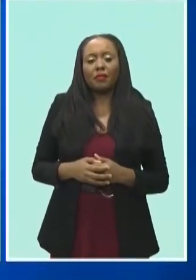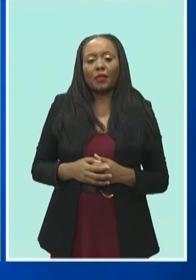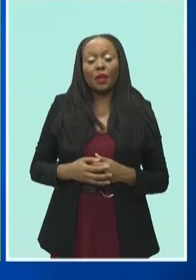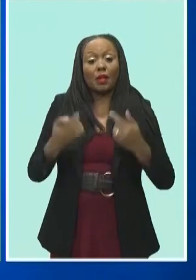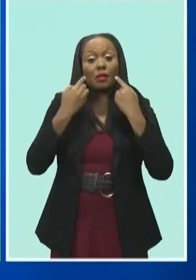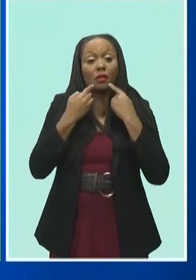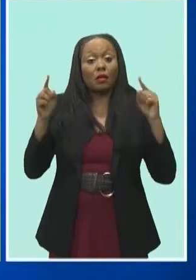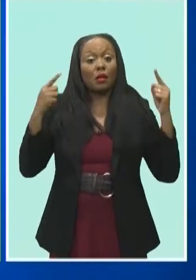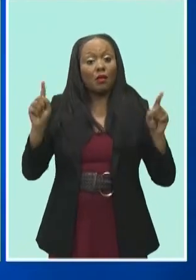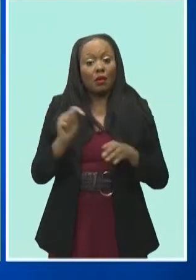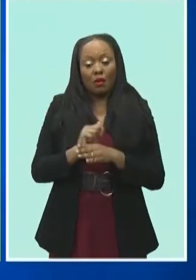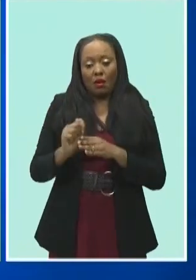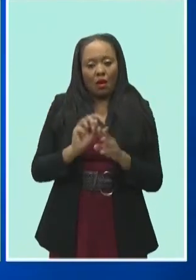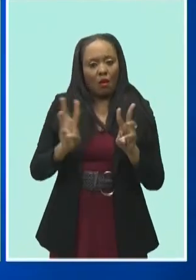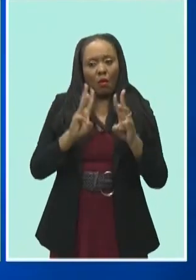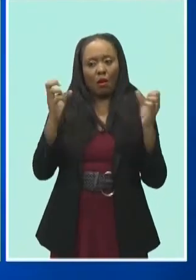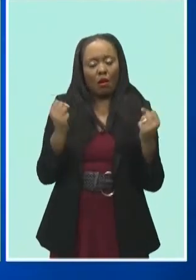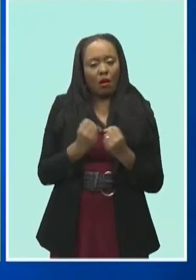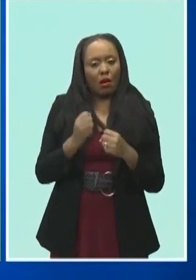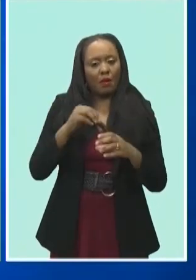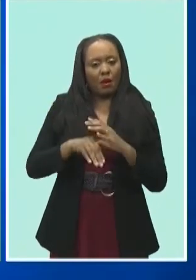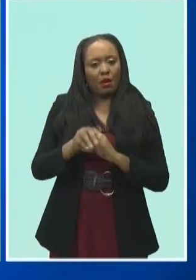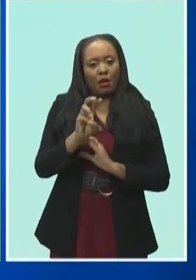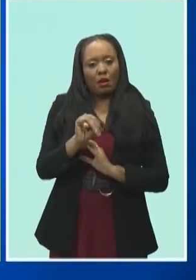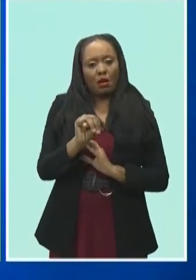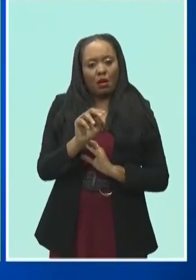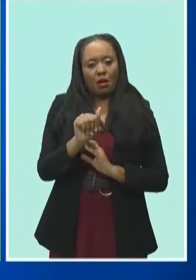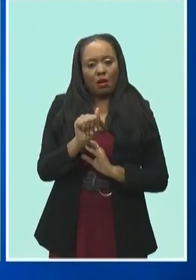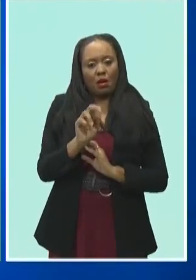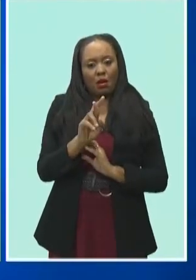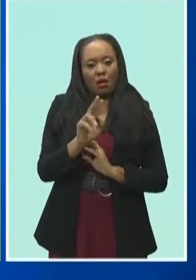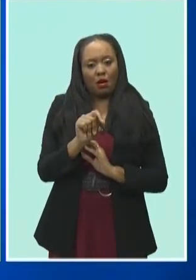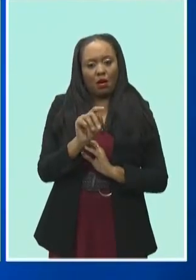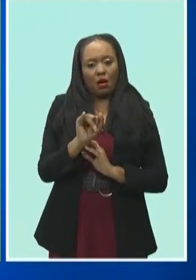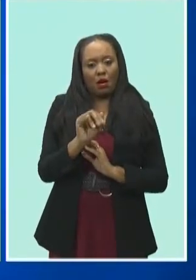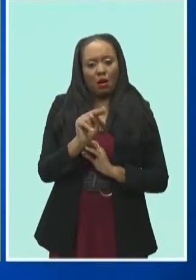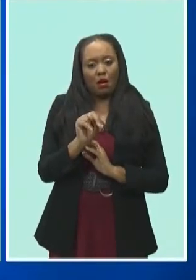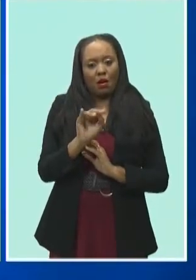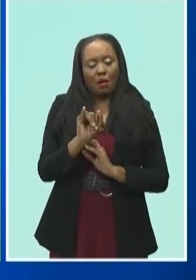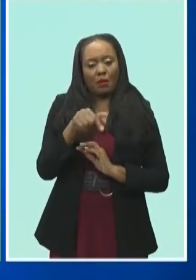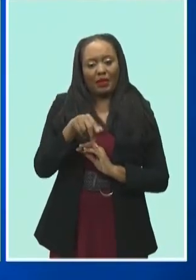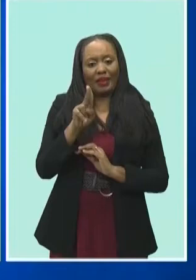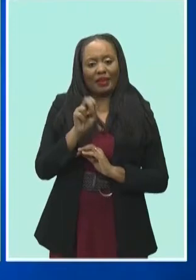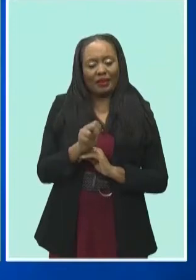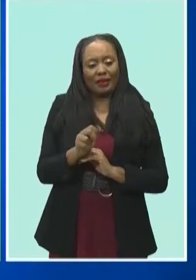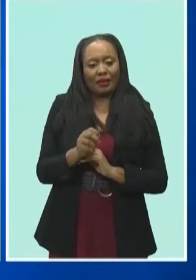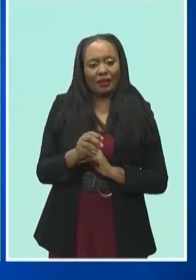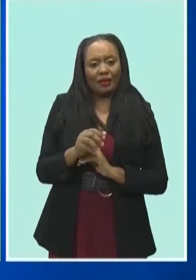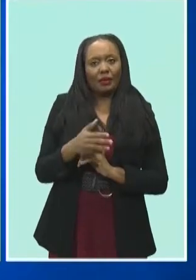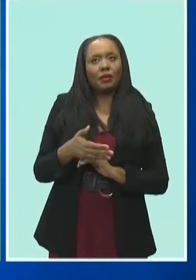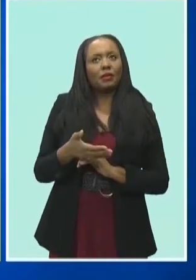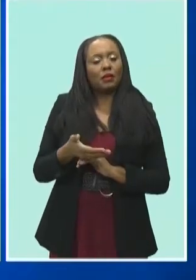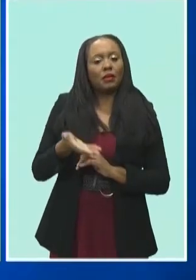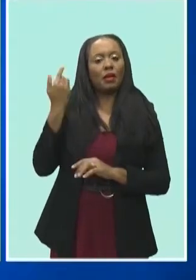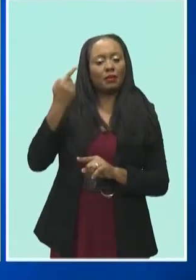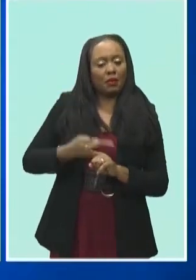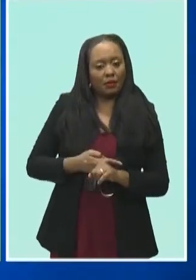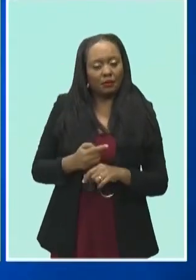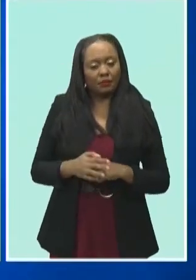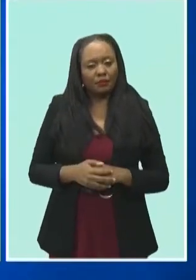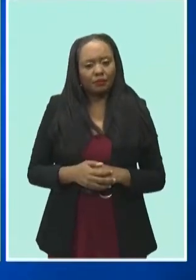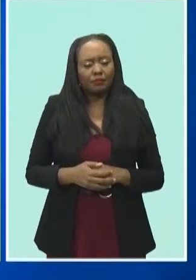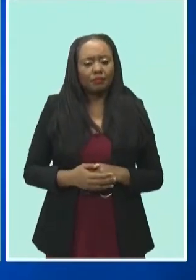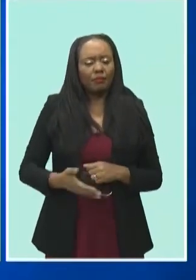of trainers workshop in Martinique last month, organized by a number of overseas-based partners. Last month, we were trained